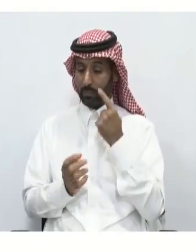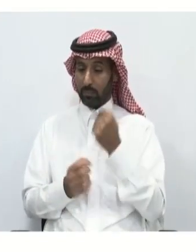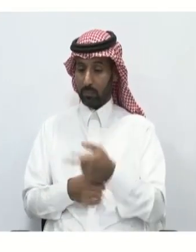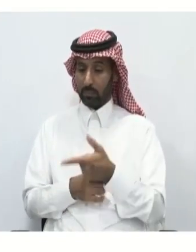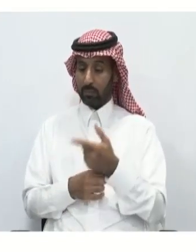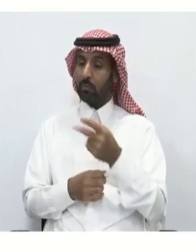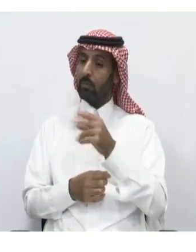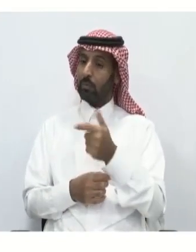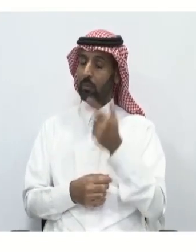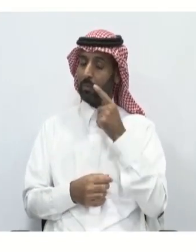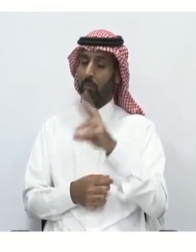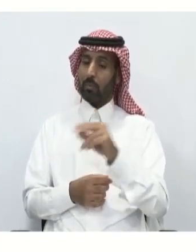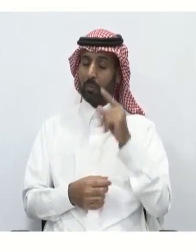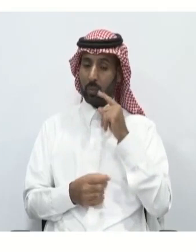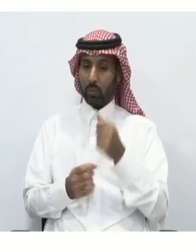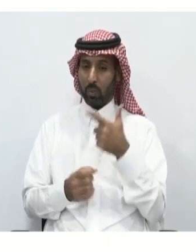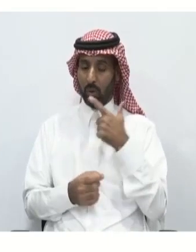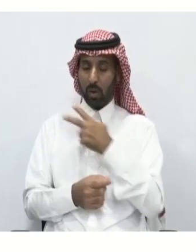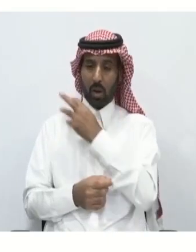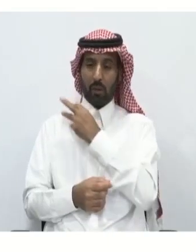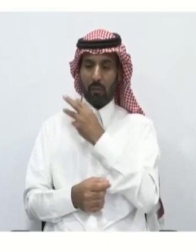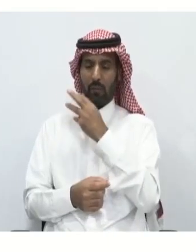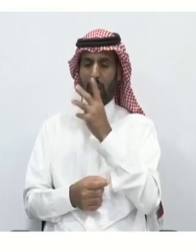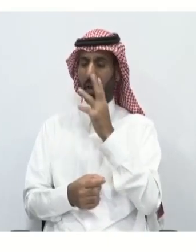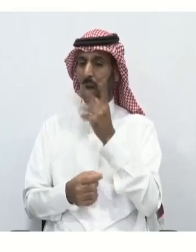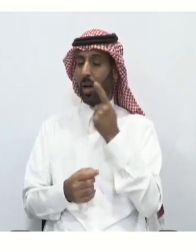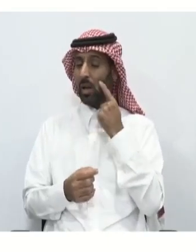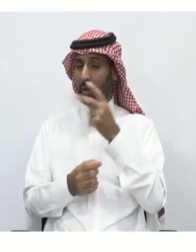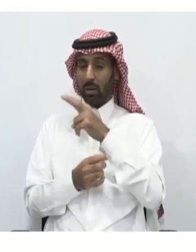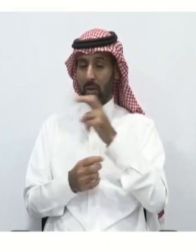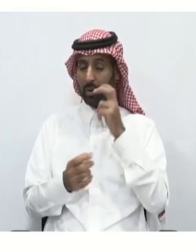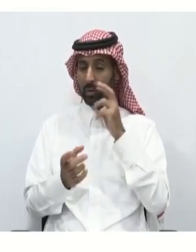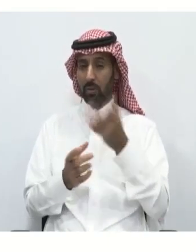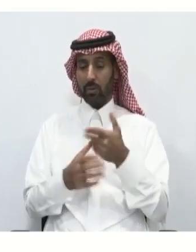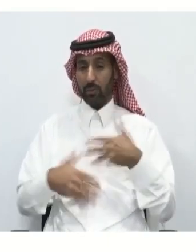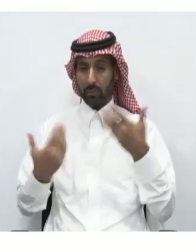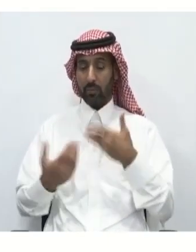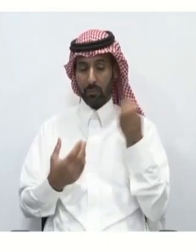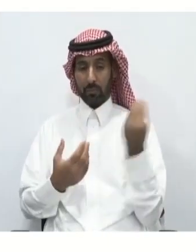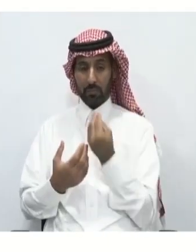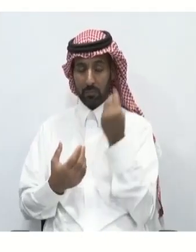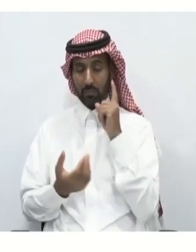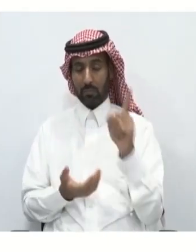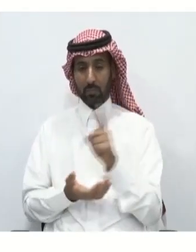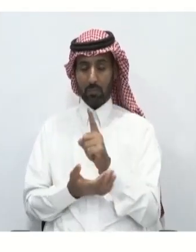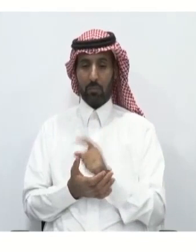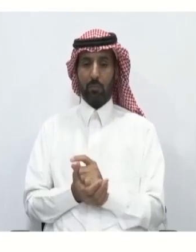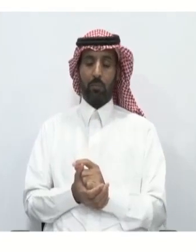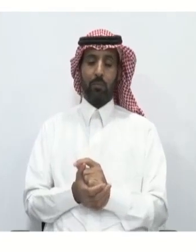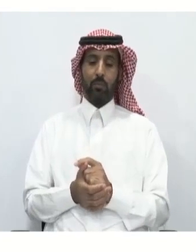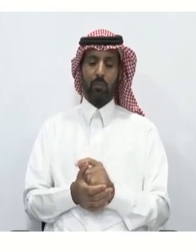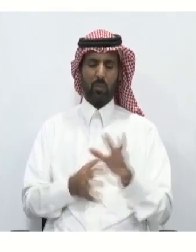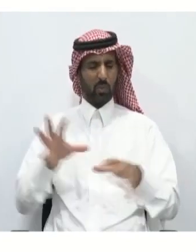paying similar prices to typical resorts, but they can rest assured that they are able to enjoy the beauty of nature and outdoors